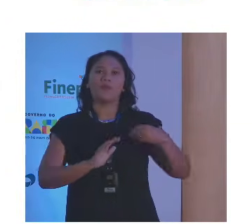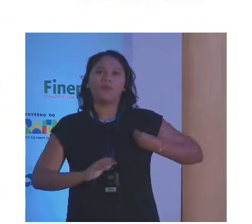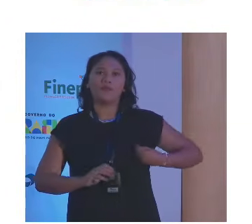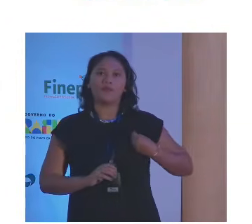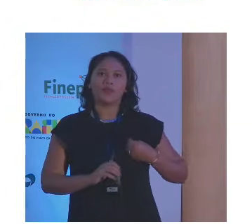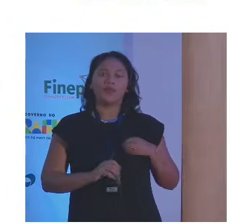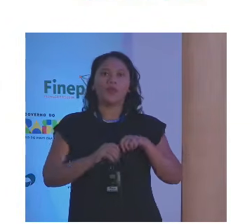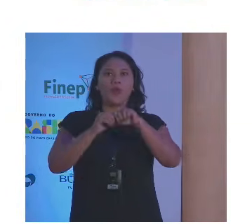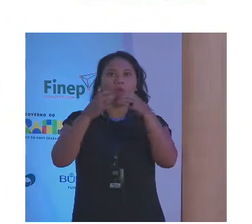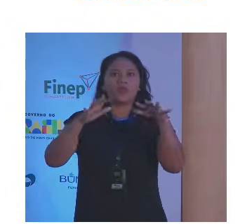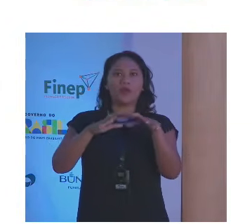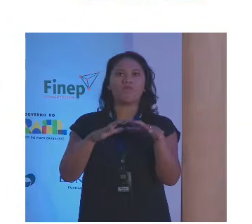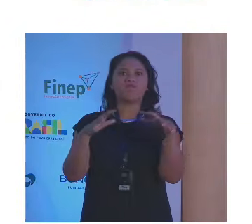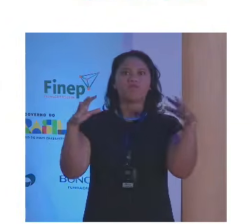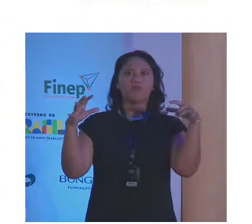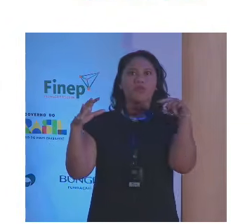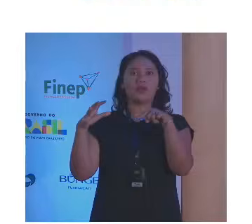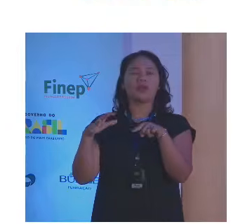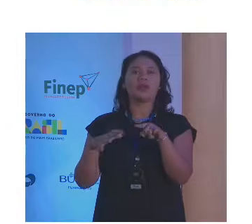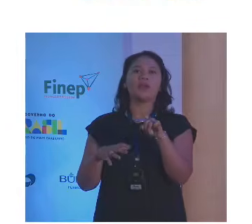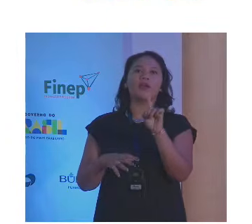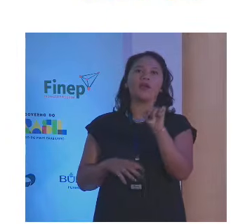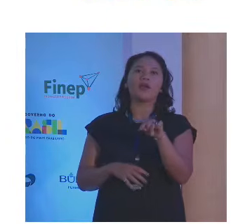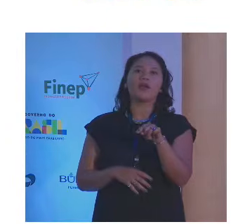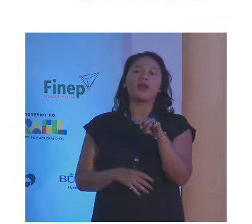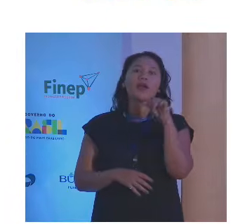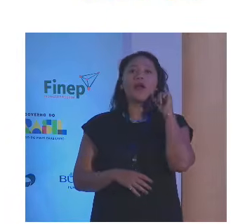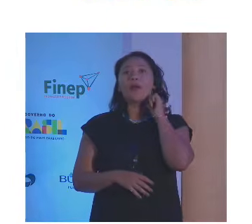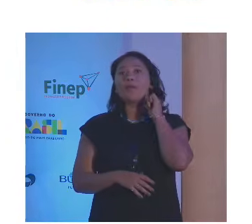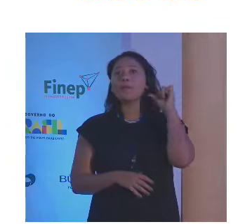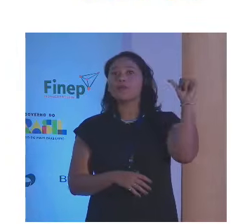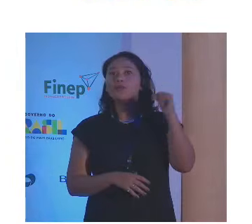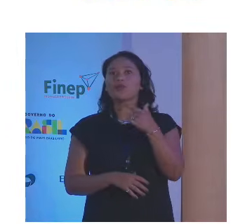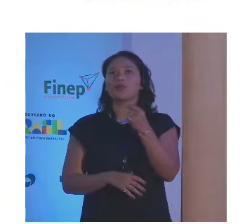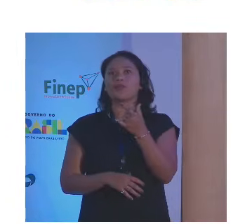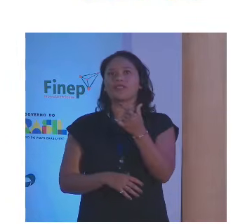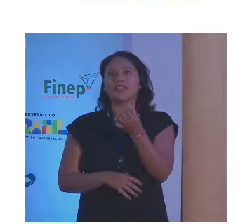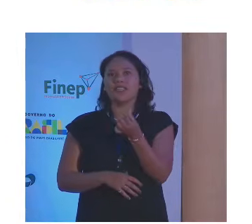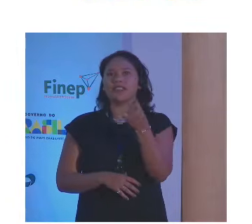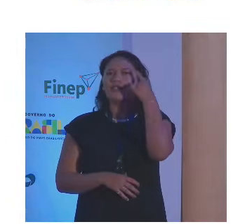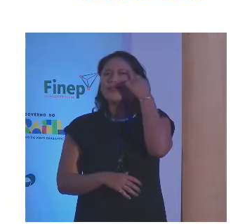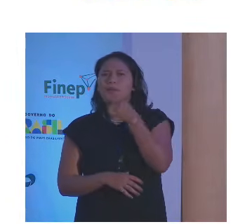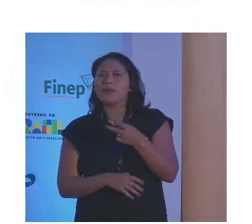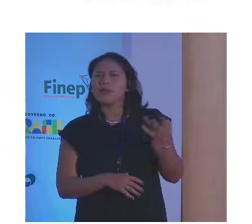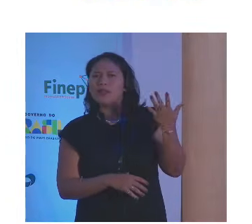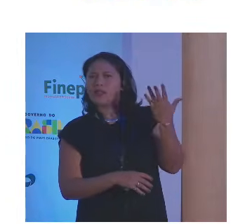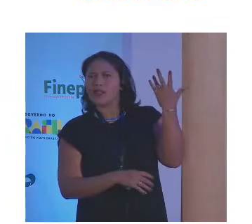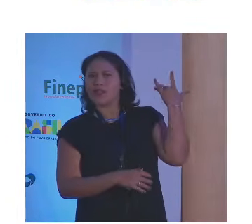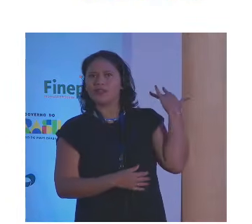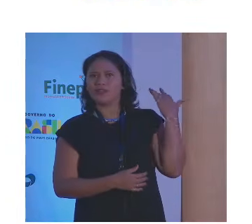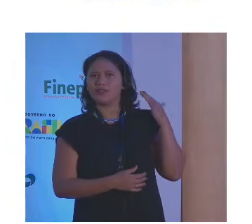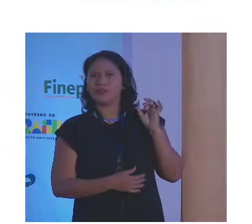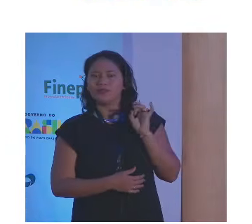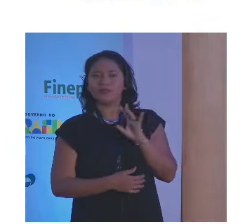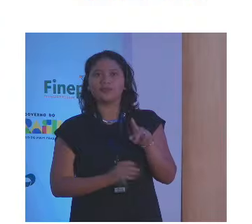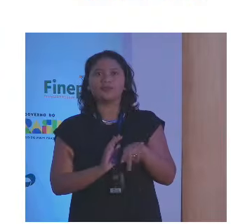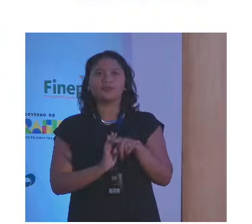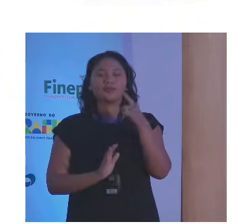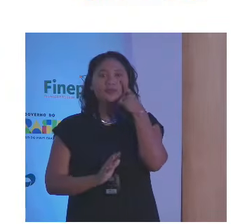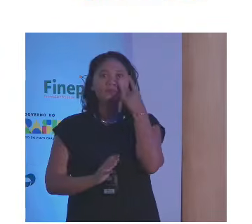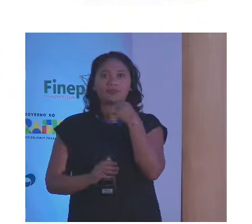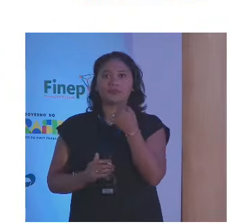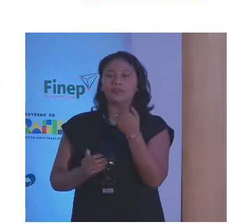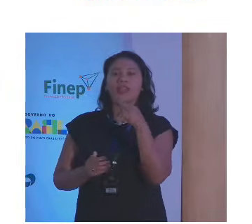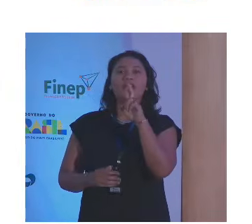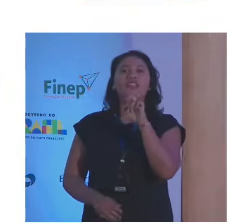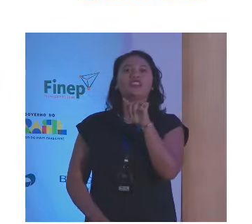20th of April 2026, just a few weeks ago, and we heard yesterday Professor Higina speaking about